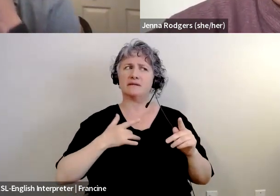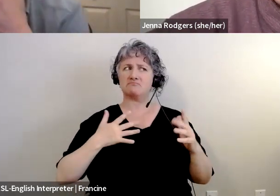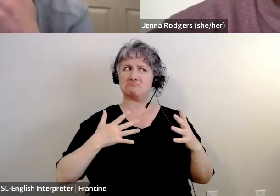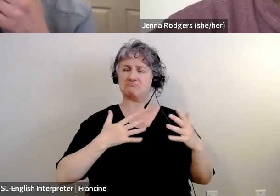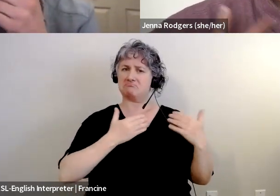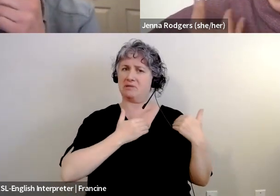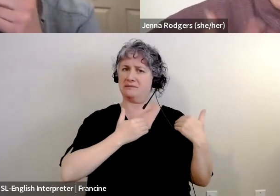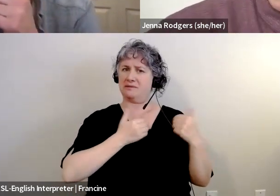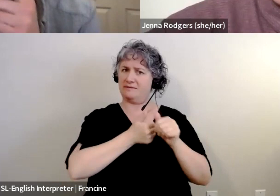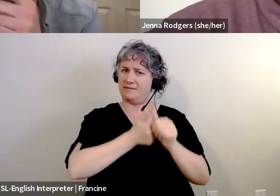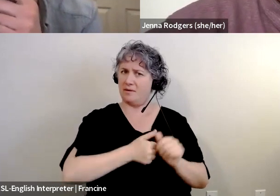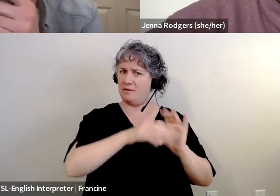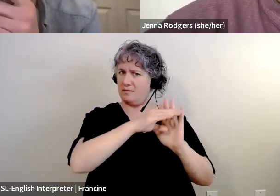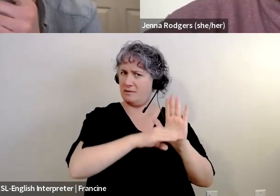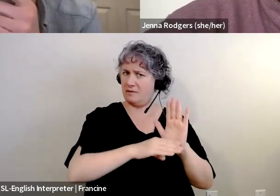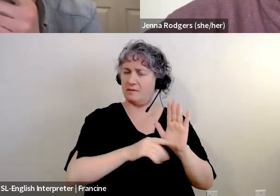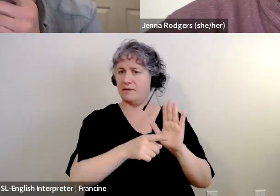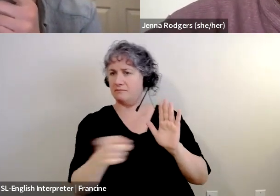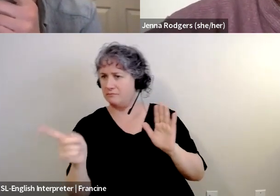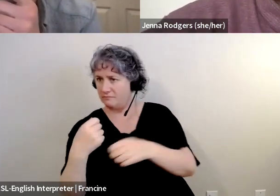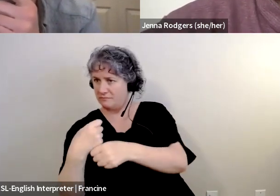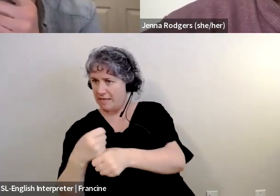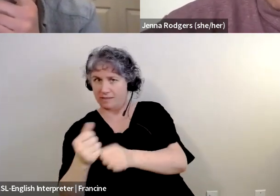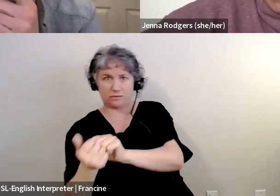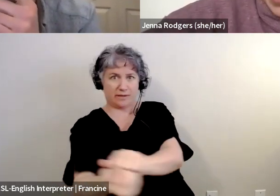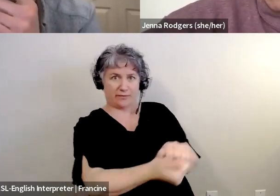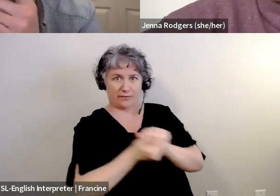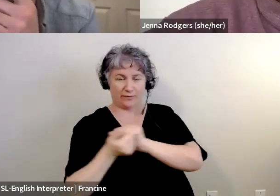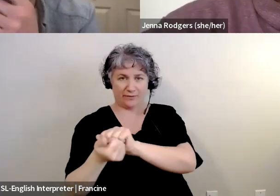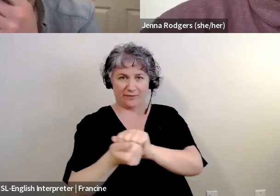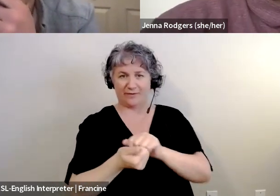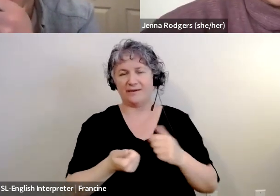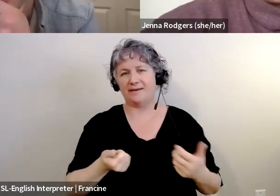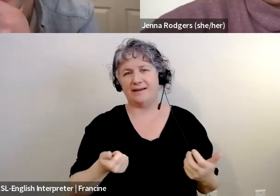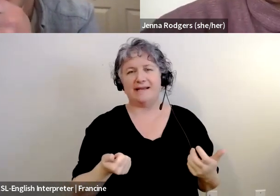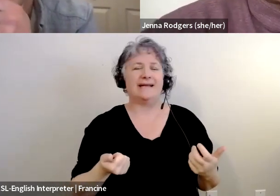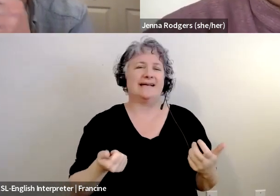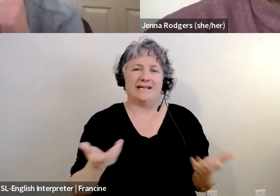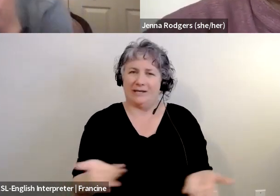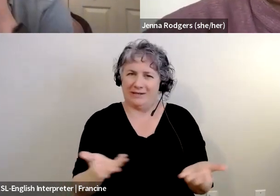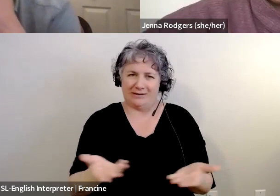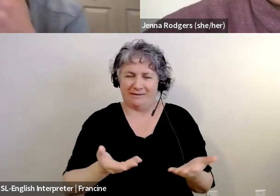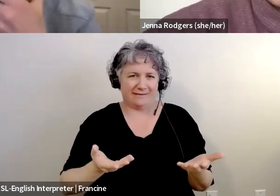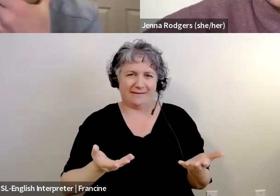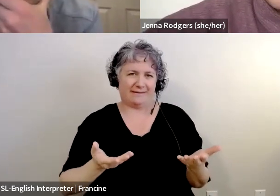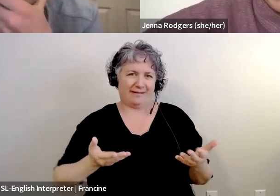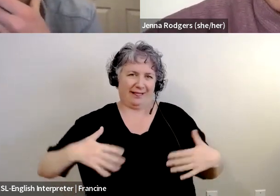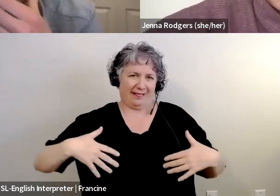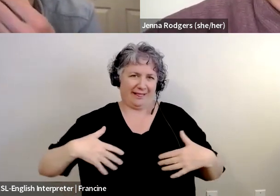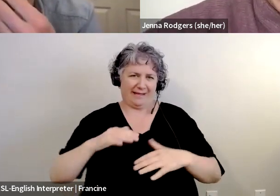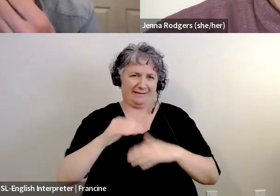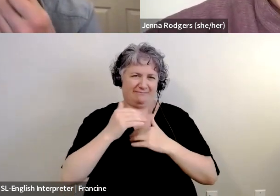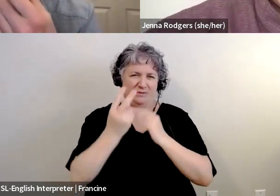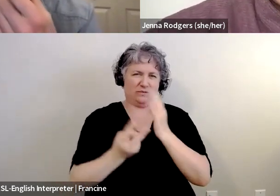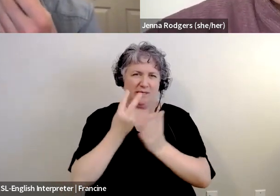group agreements is if they had a hand in creating them. That wasn't particularly practical for a